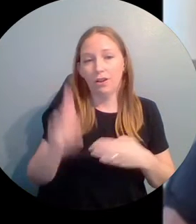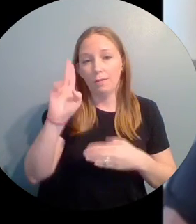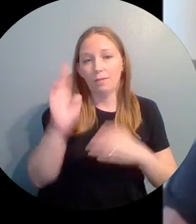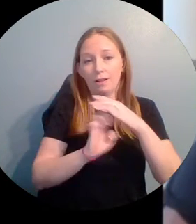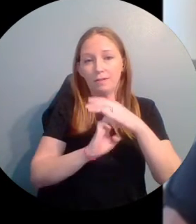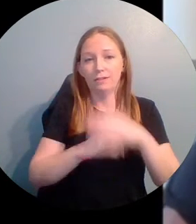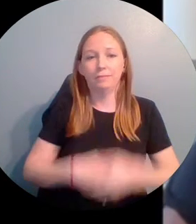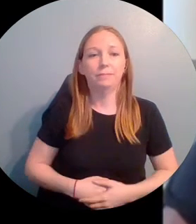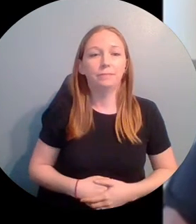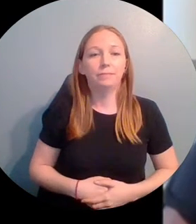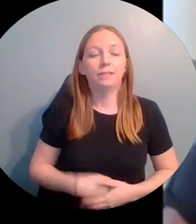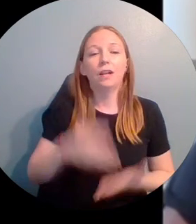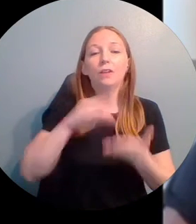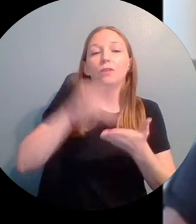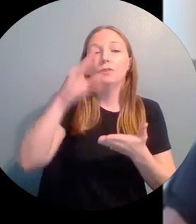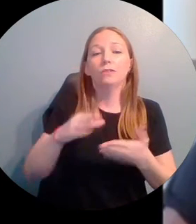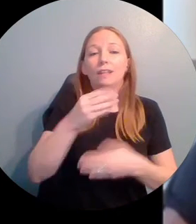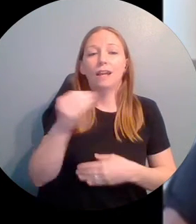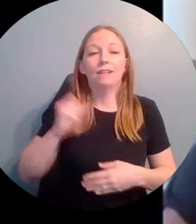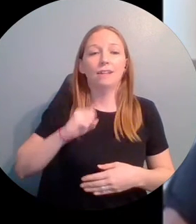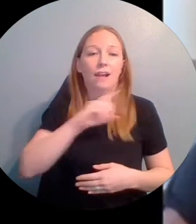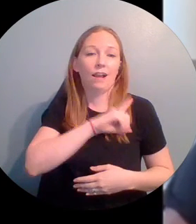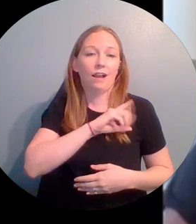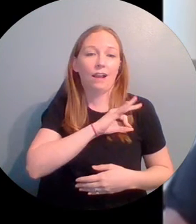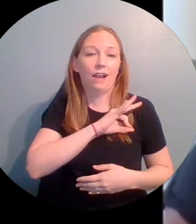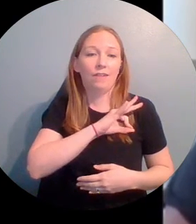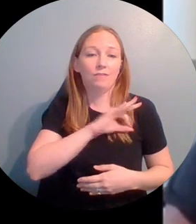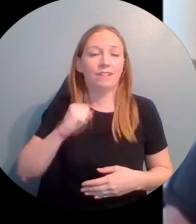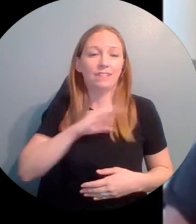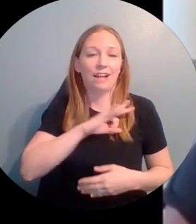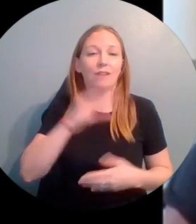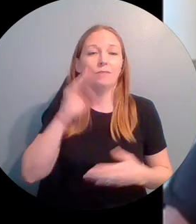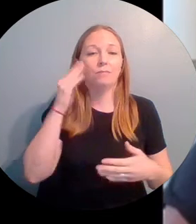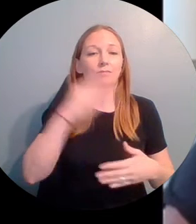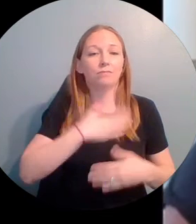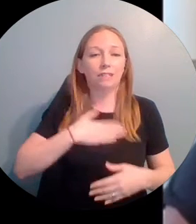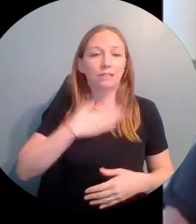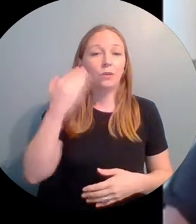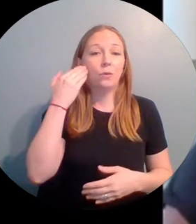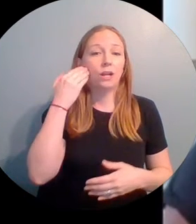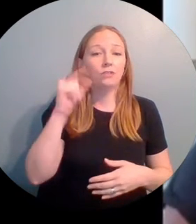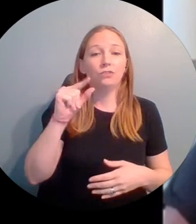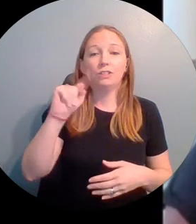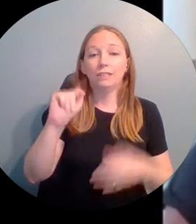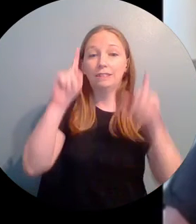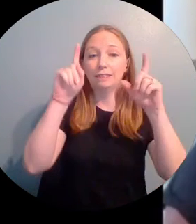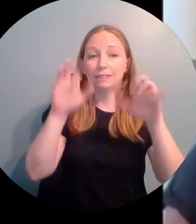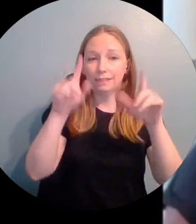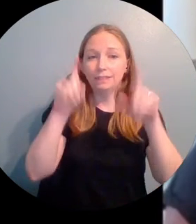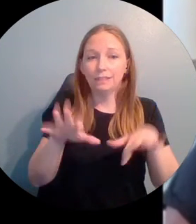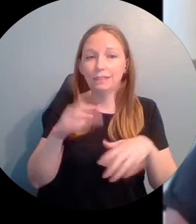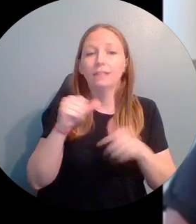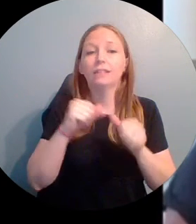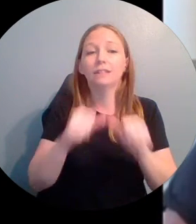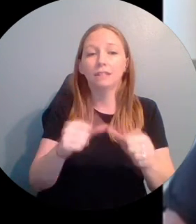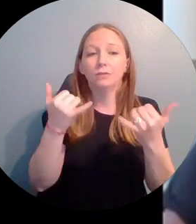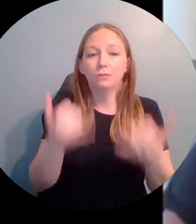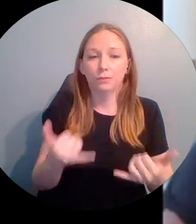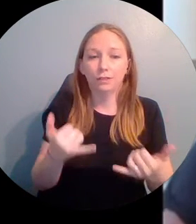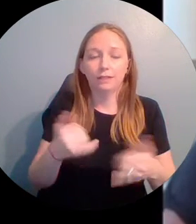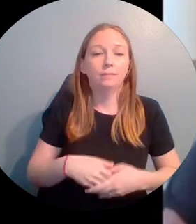be reminded that GT testing continues today. Please be mindful of the schedule and the testing